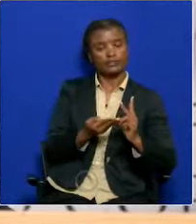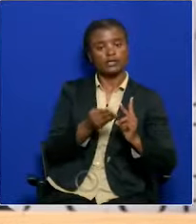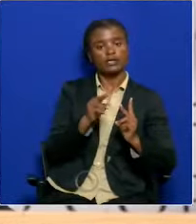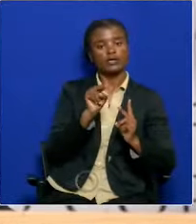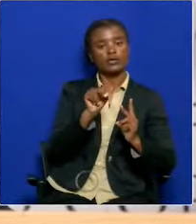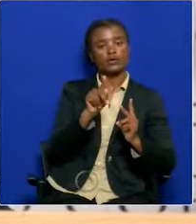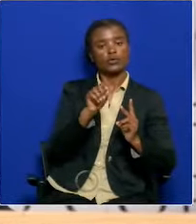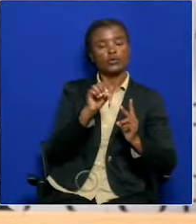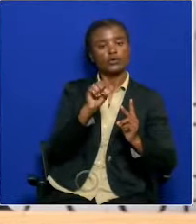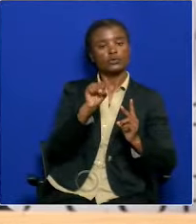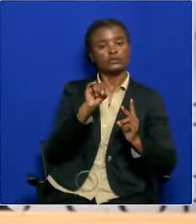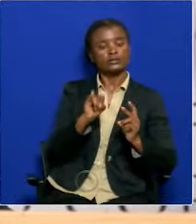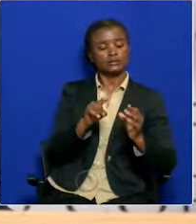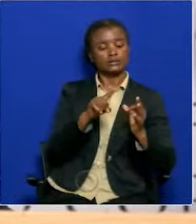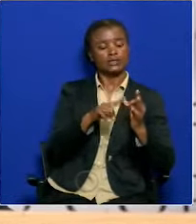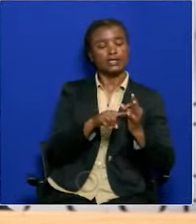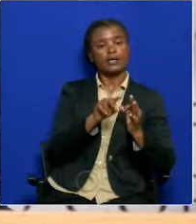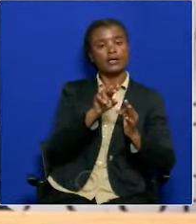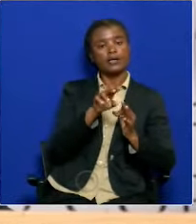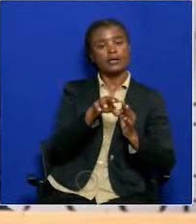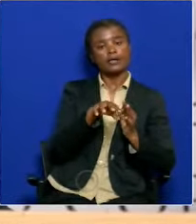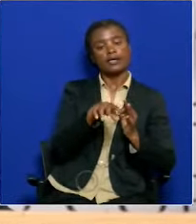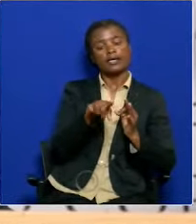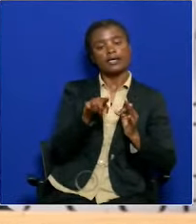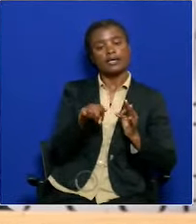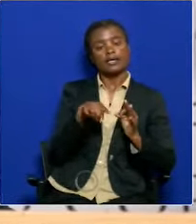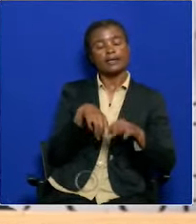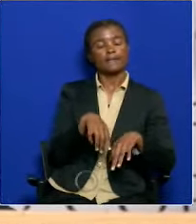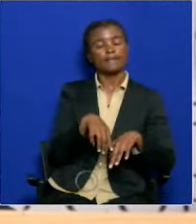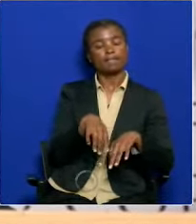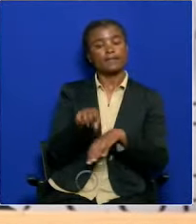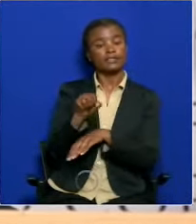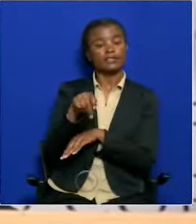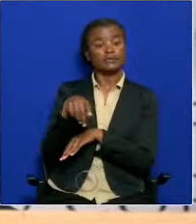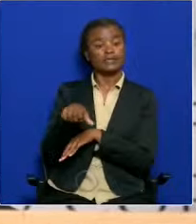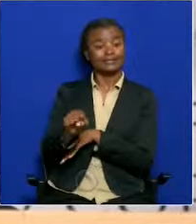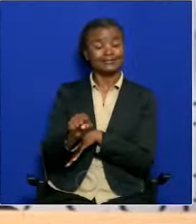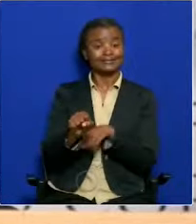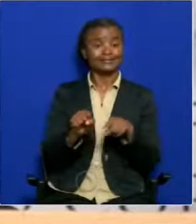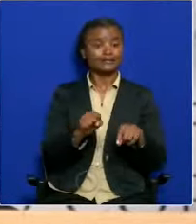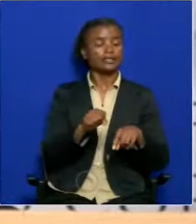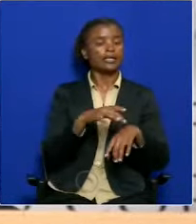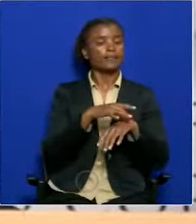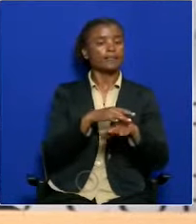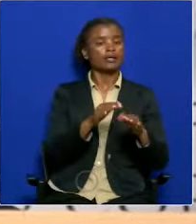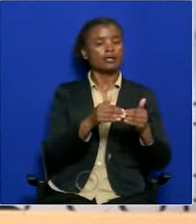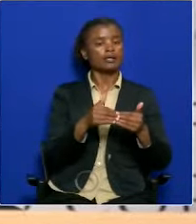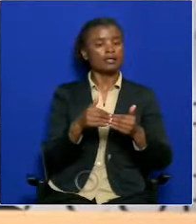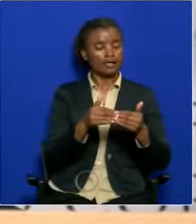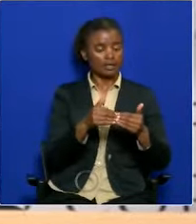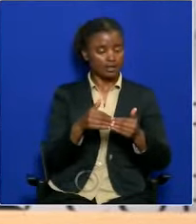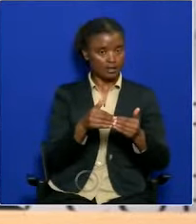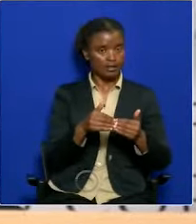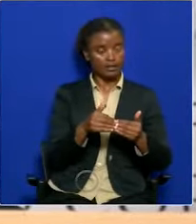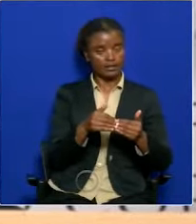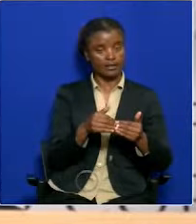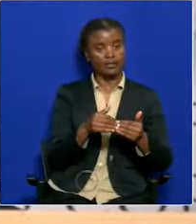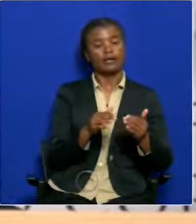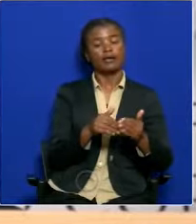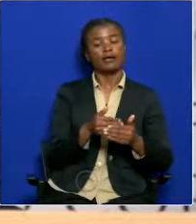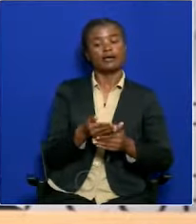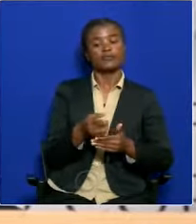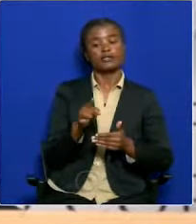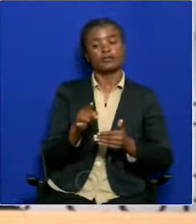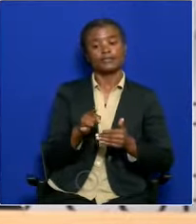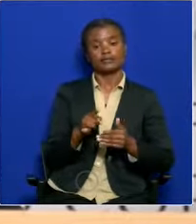then the SAPS Medicare 24 Tshwane district contract. Thereafter, I will commence cross-examination on the